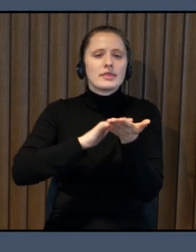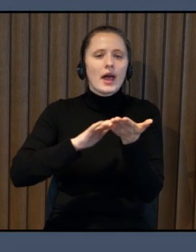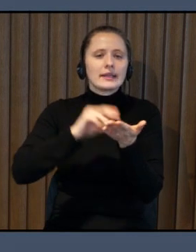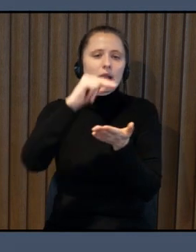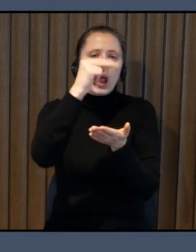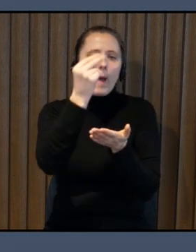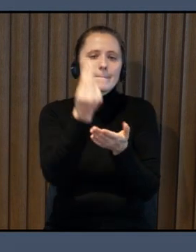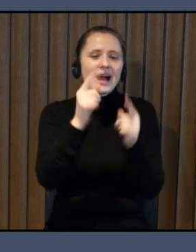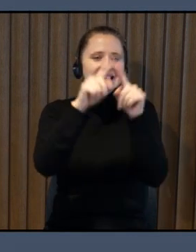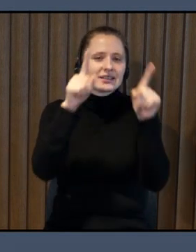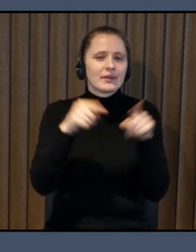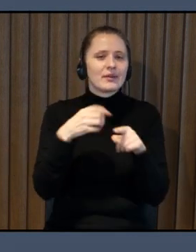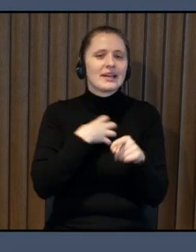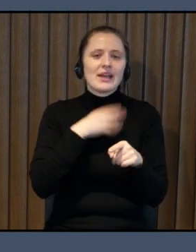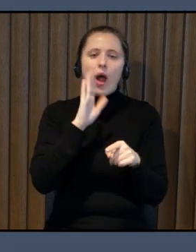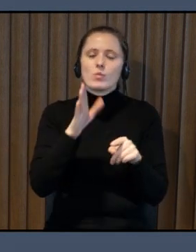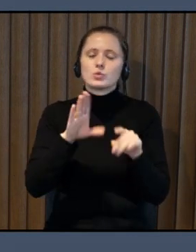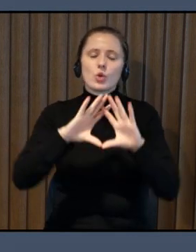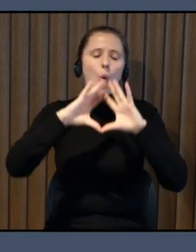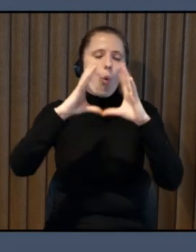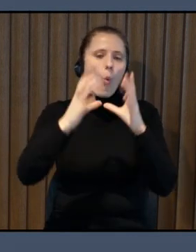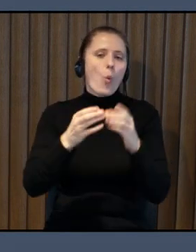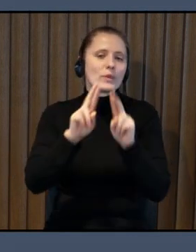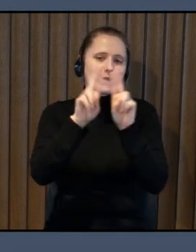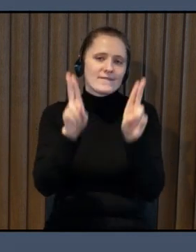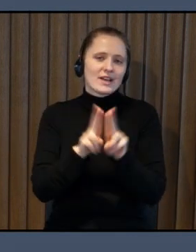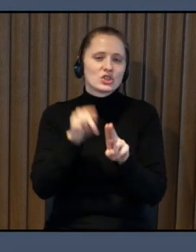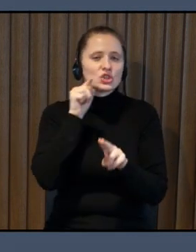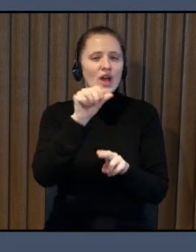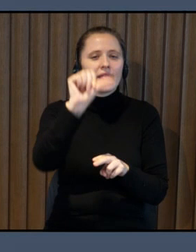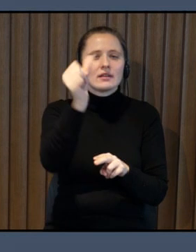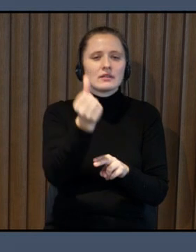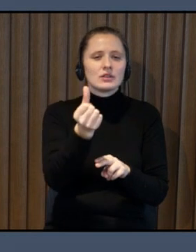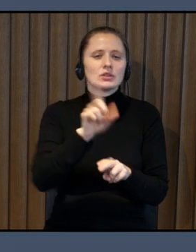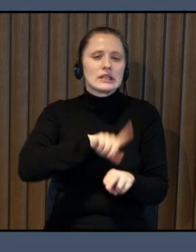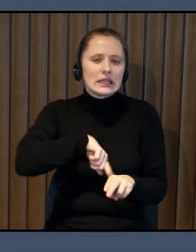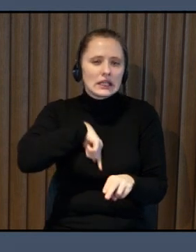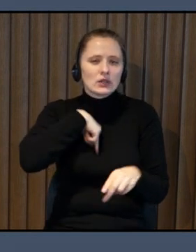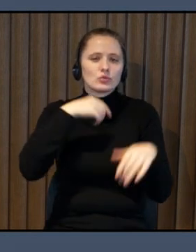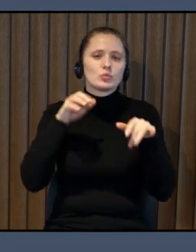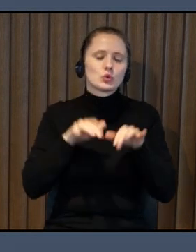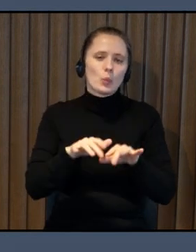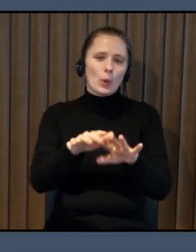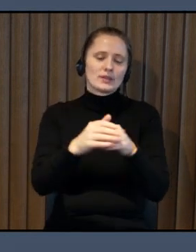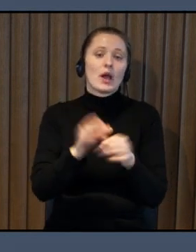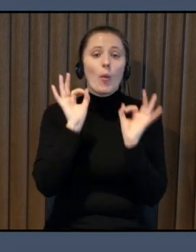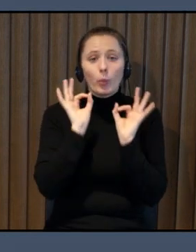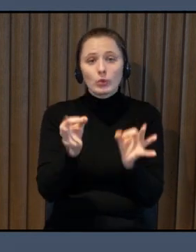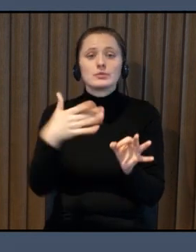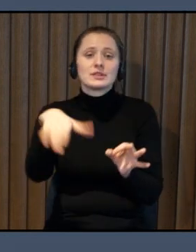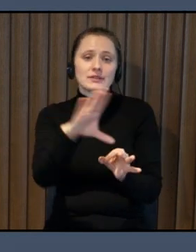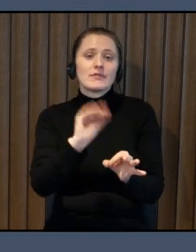So tactile works have to be universal, and creation of them require, of course, a lot